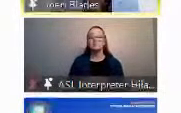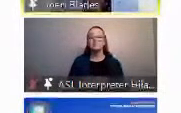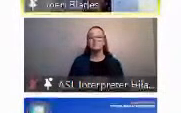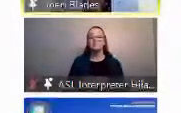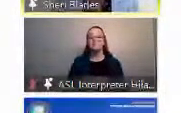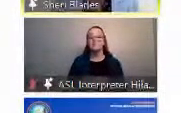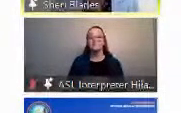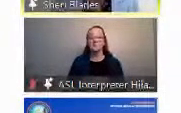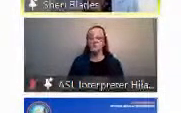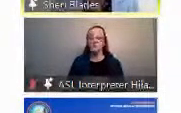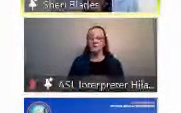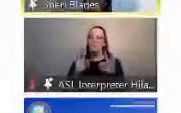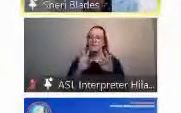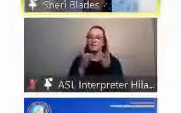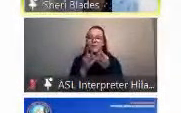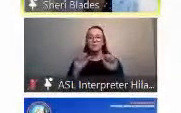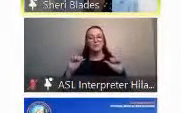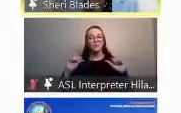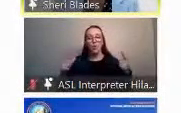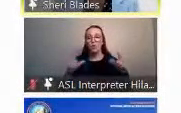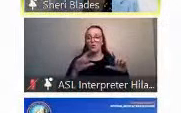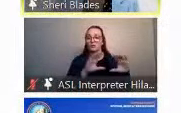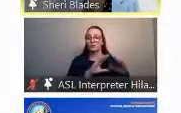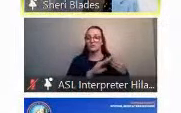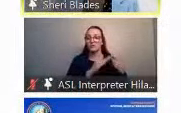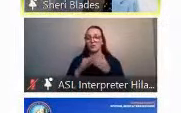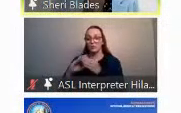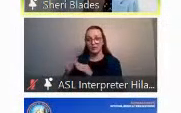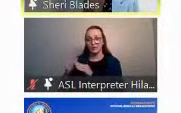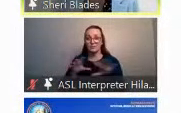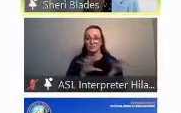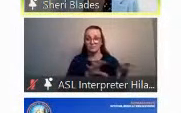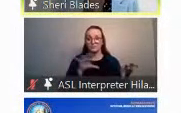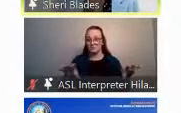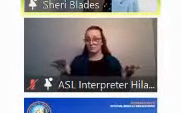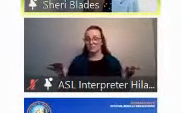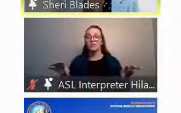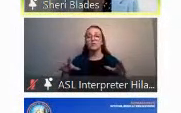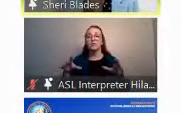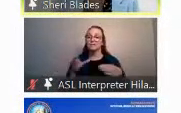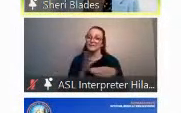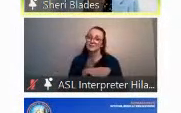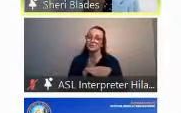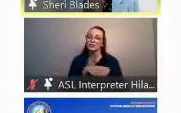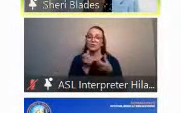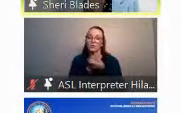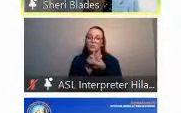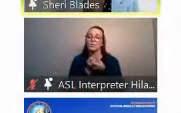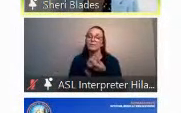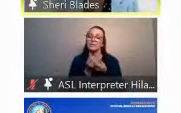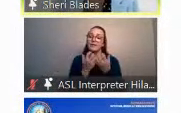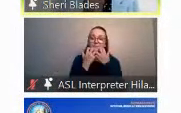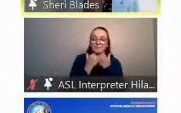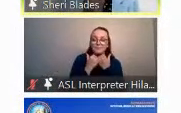Families in all three communities shared supports that they valued and desired prior to enrolling and while enrolled